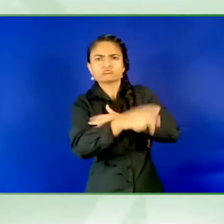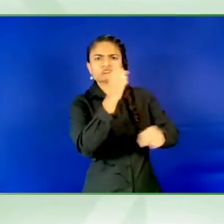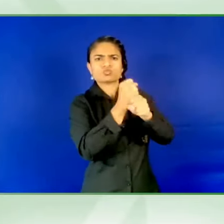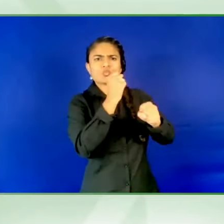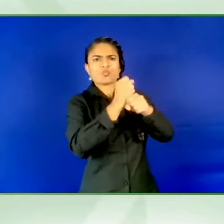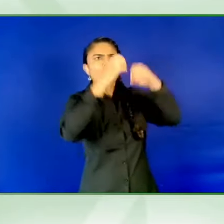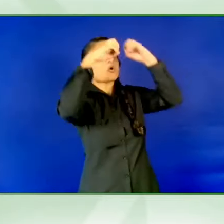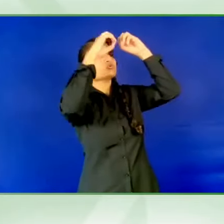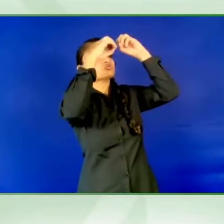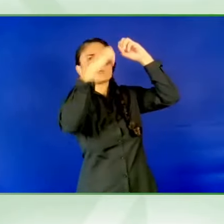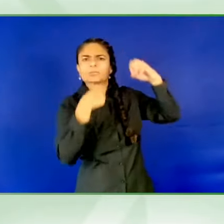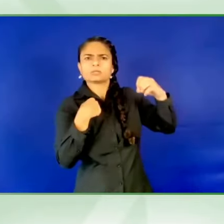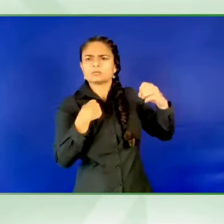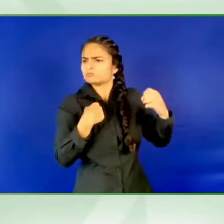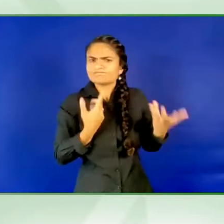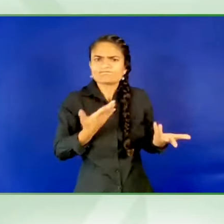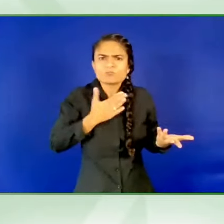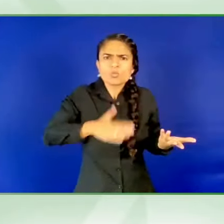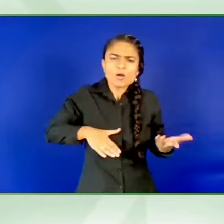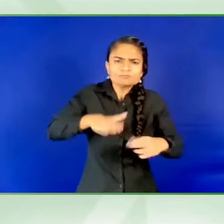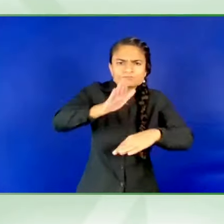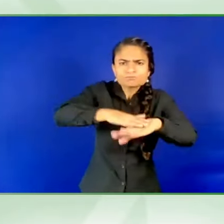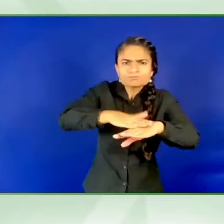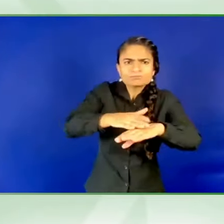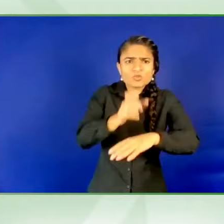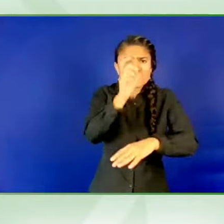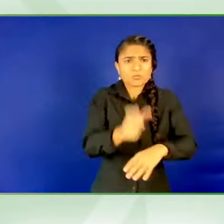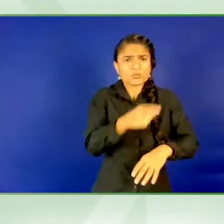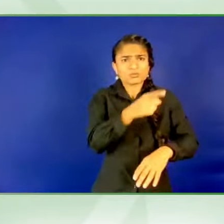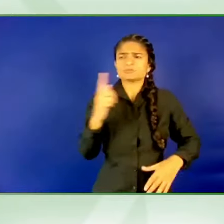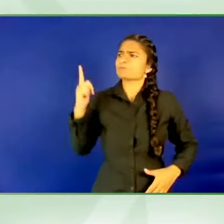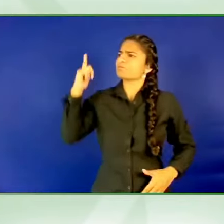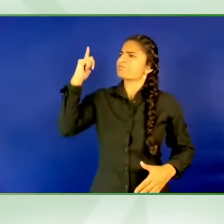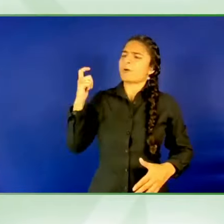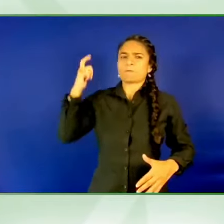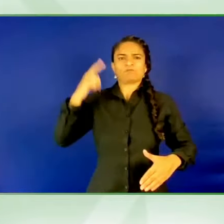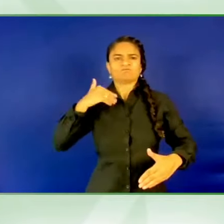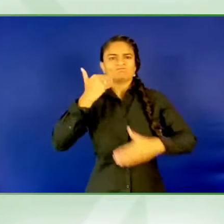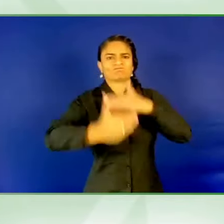Ambassador, since you're already here. What advice do you have to young people like us?